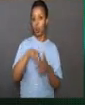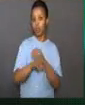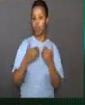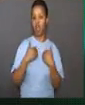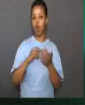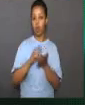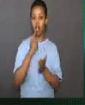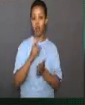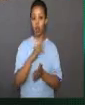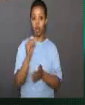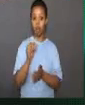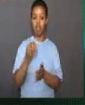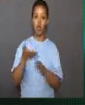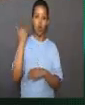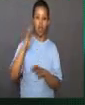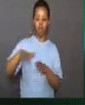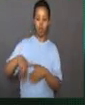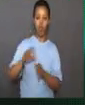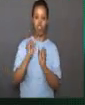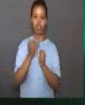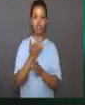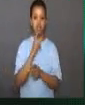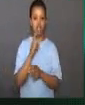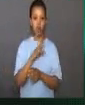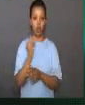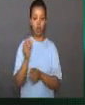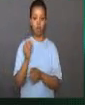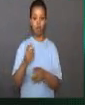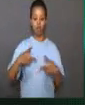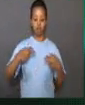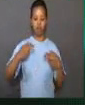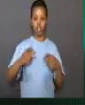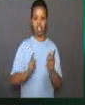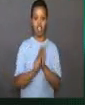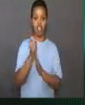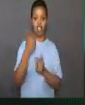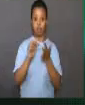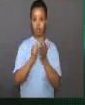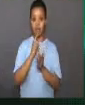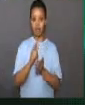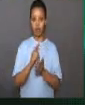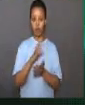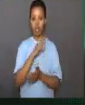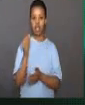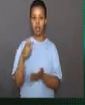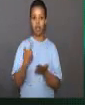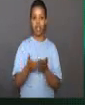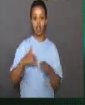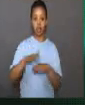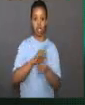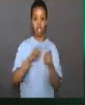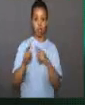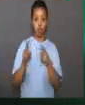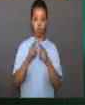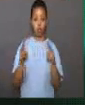need to be left behind as the crustacean grows. The shell is